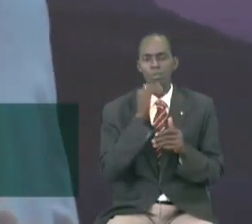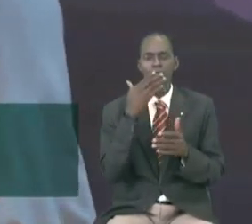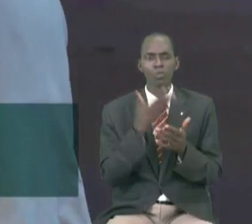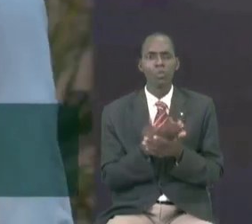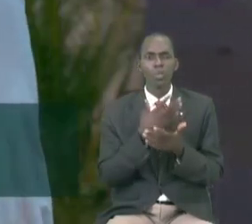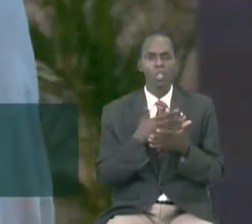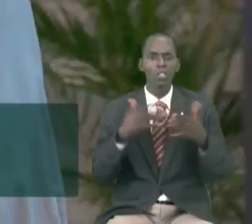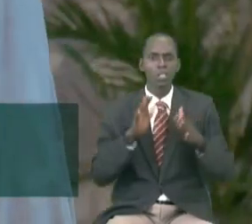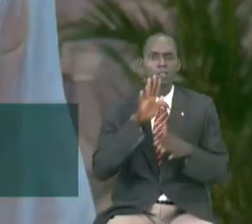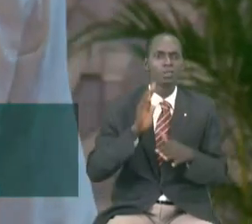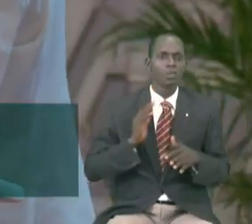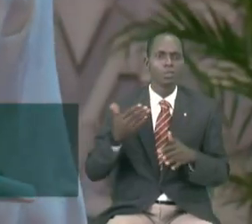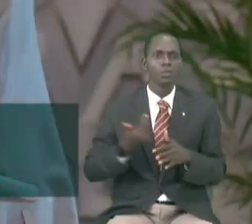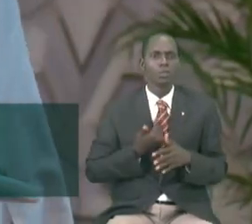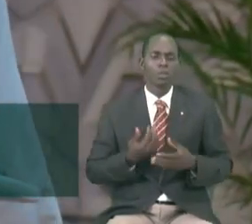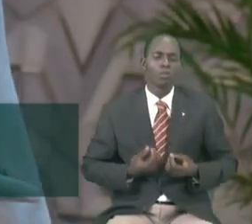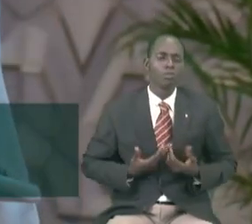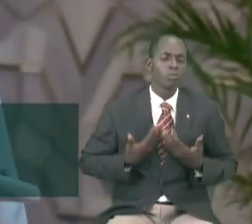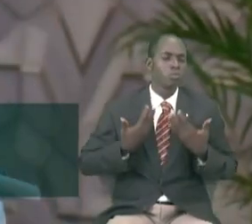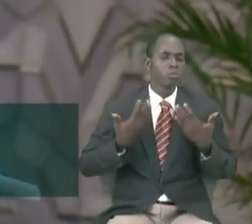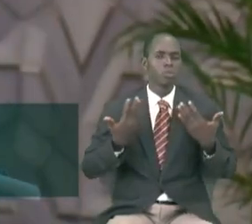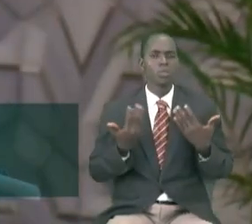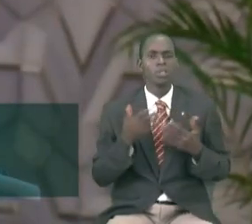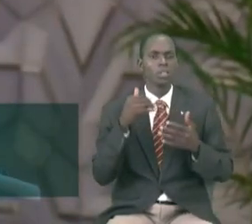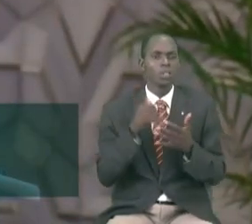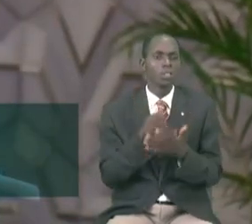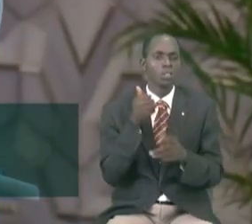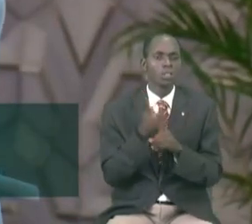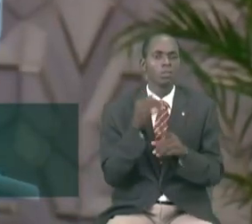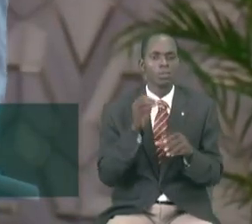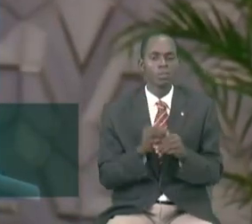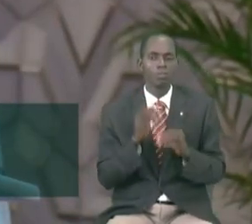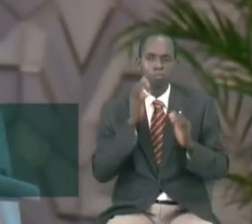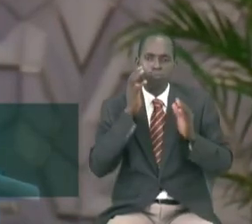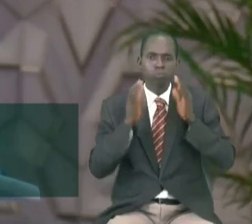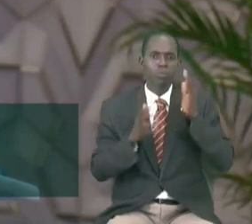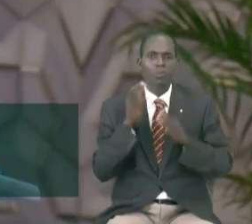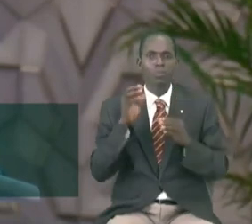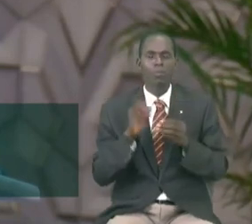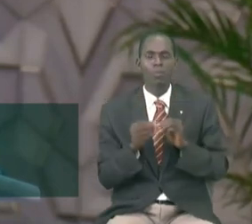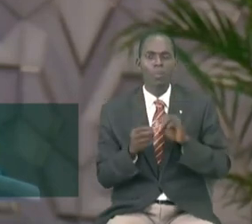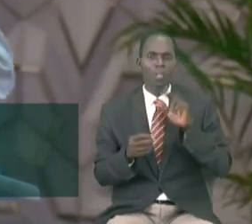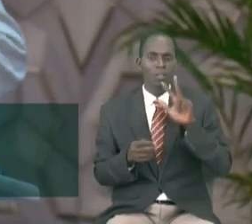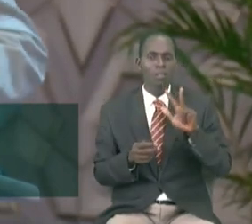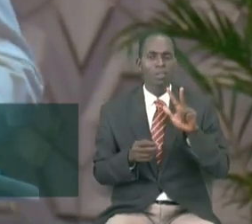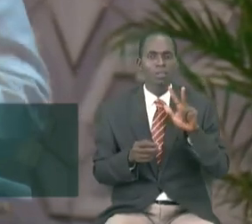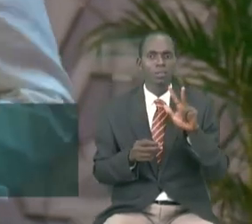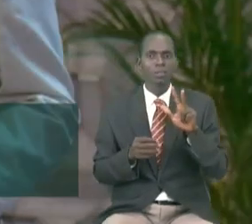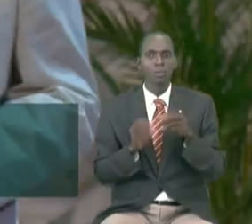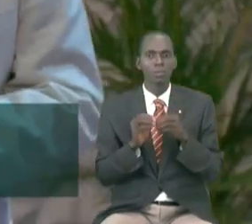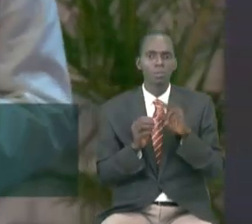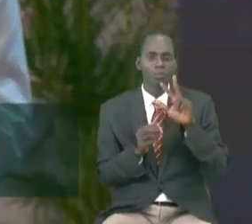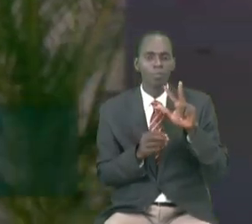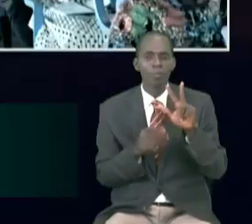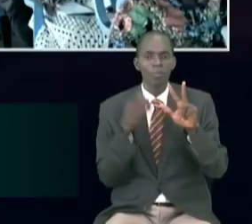now. Point number three is the answer of the unsearchable perfect one. It tells us